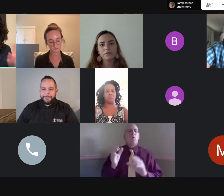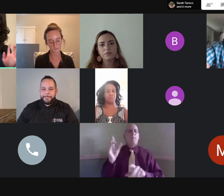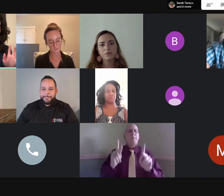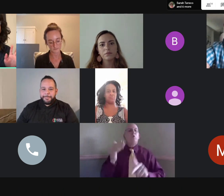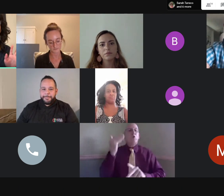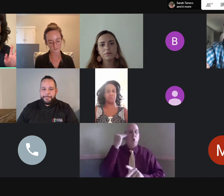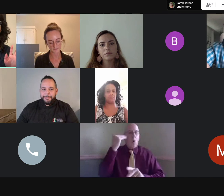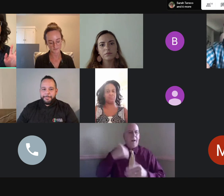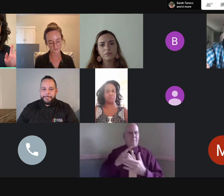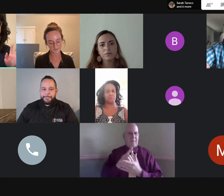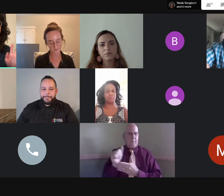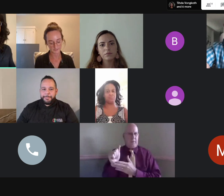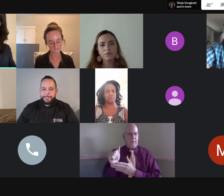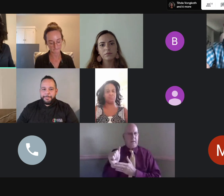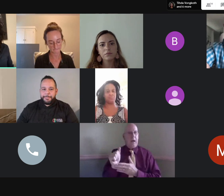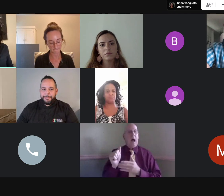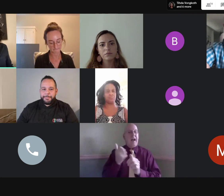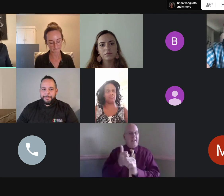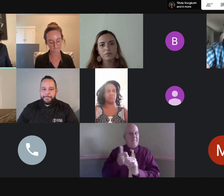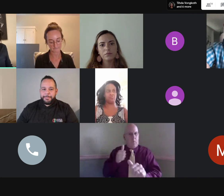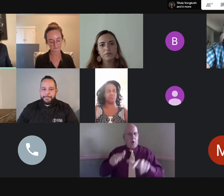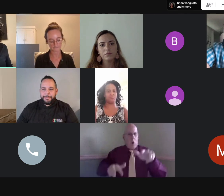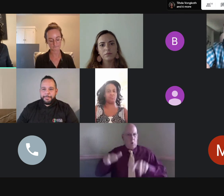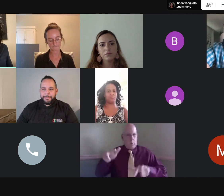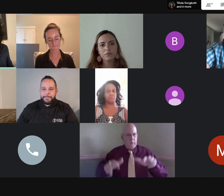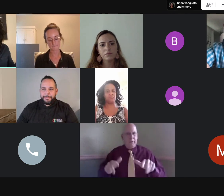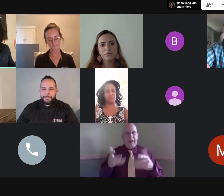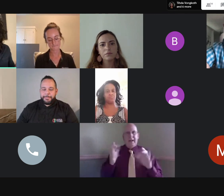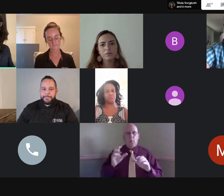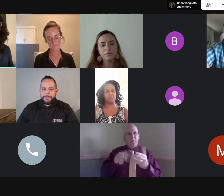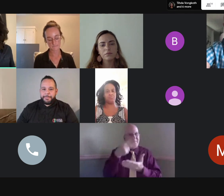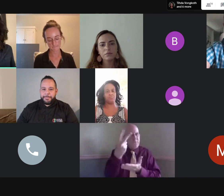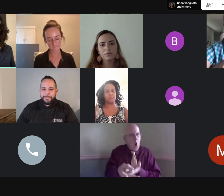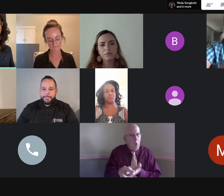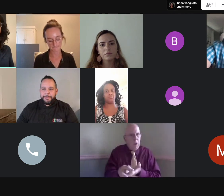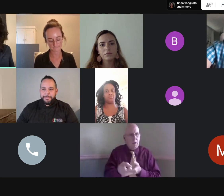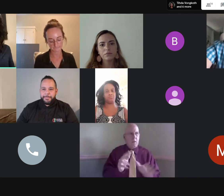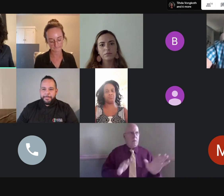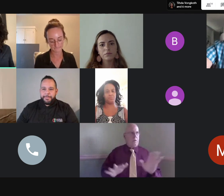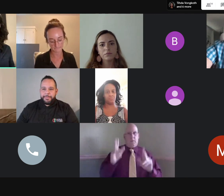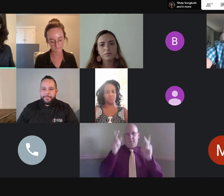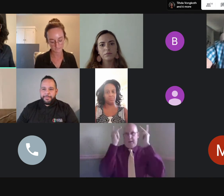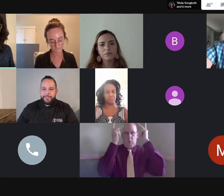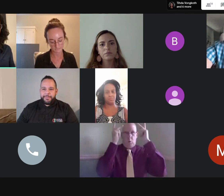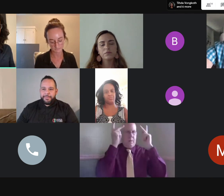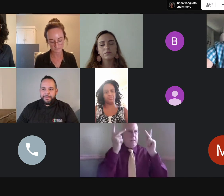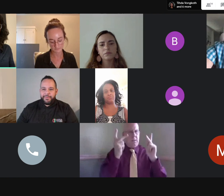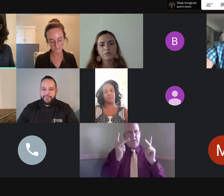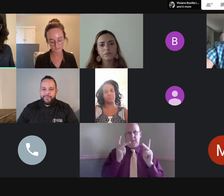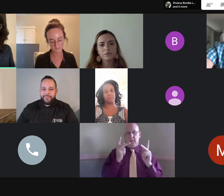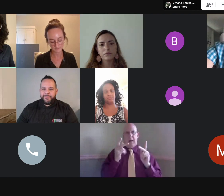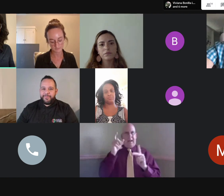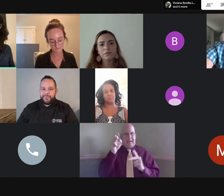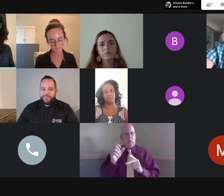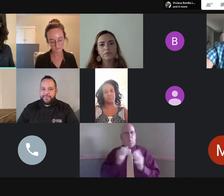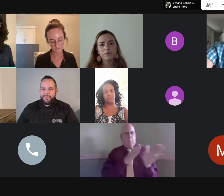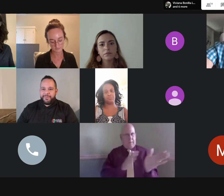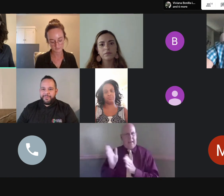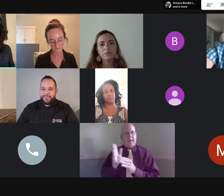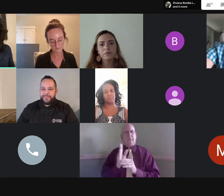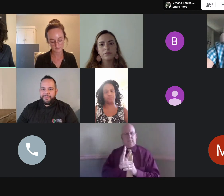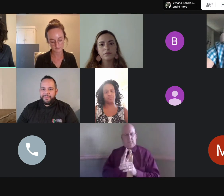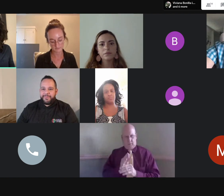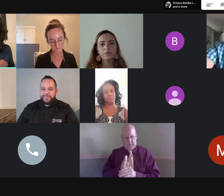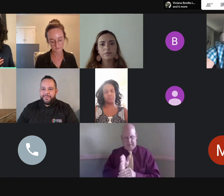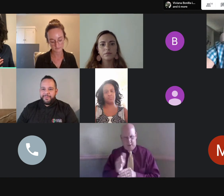about like not having awkward moments, not falling down, always knowing where I was going. And I think